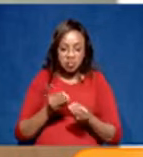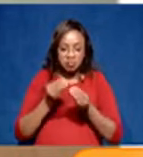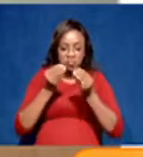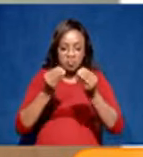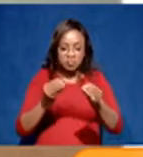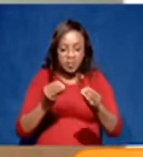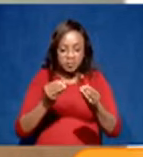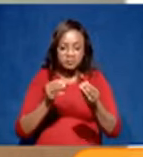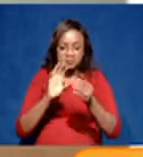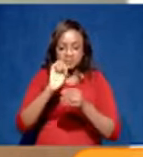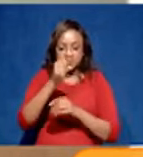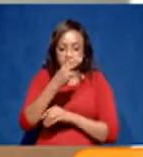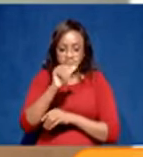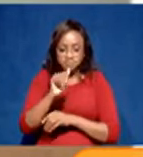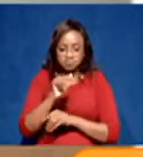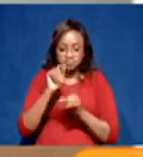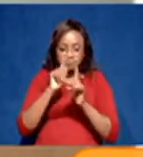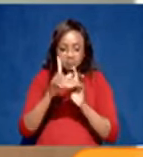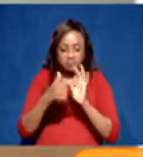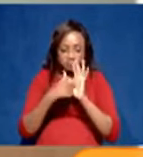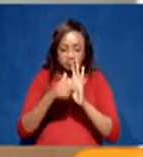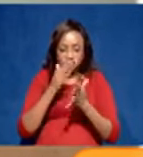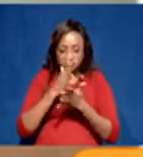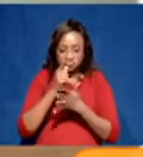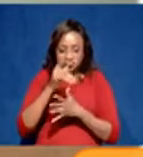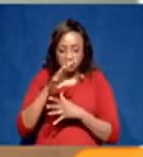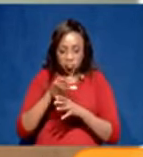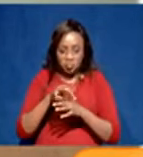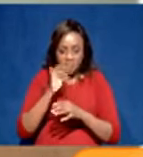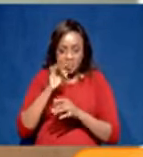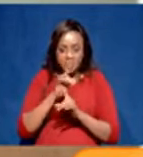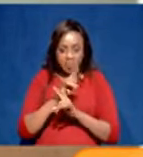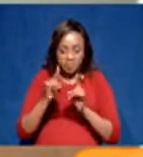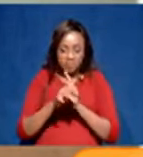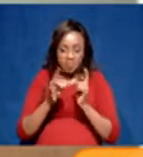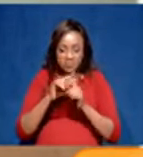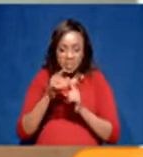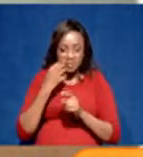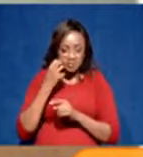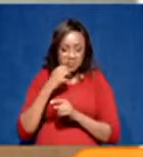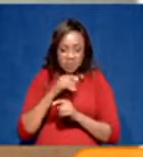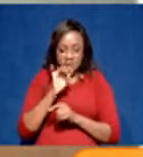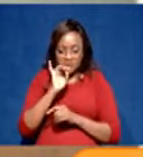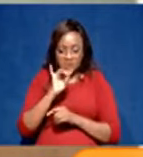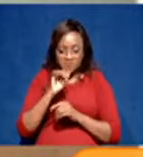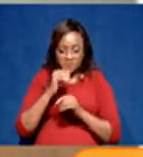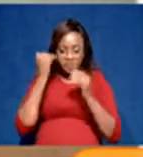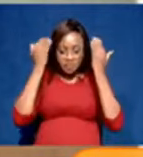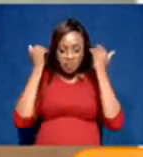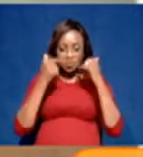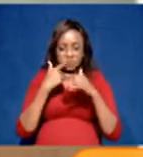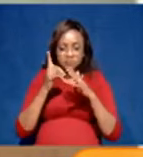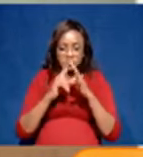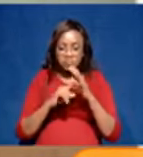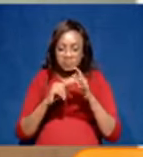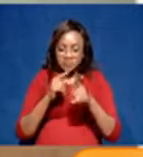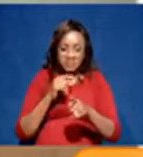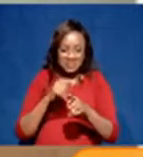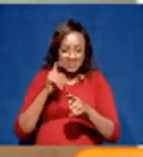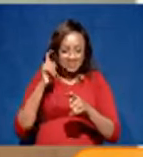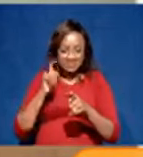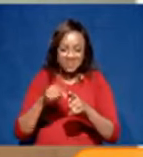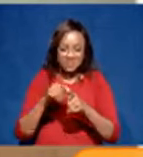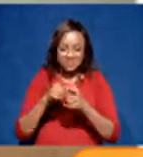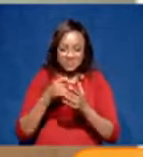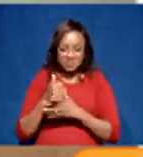equally show that you are paid up. Unfortunately, the court, that is one of the sections that the court said, no. Struck that out. This one you're going too much.